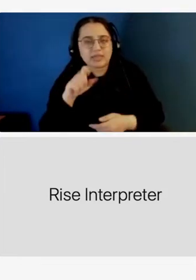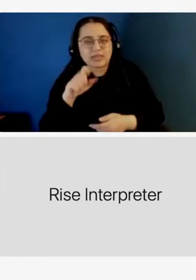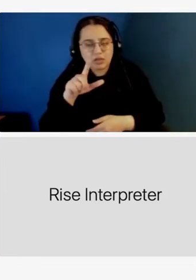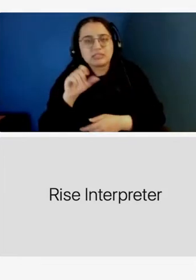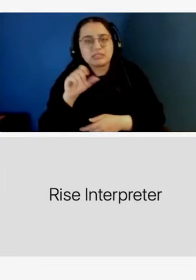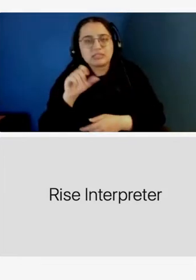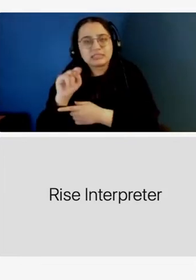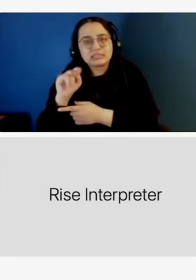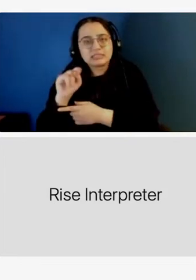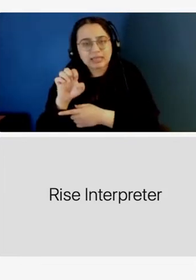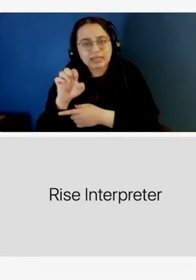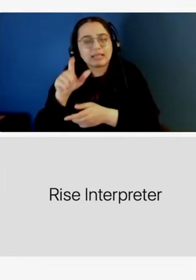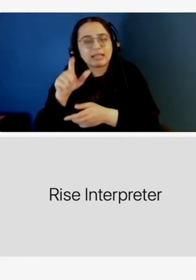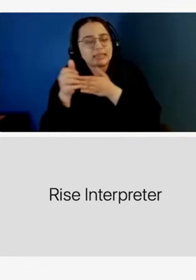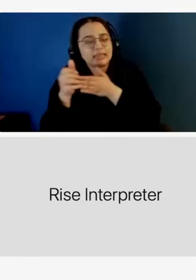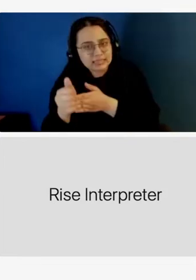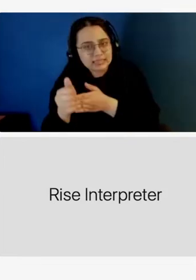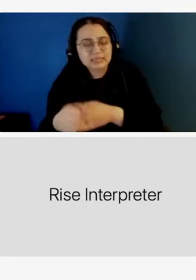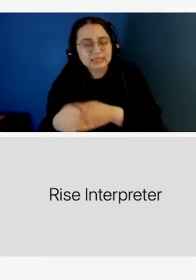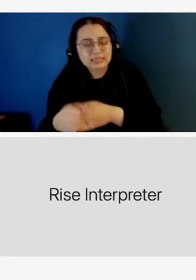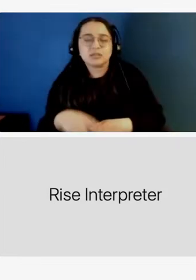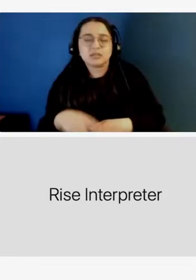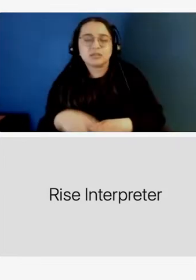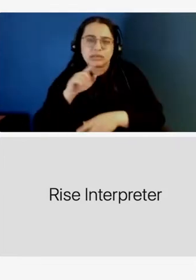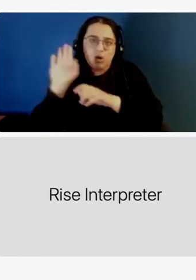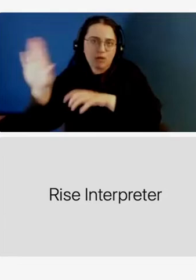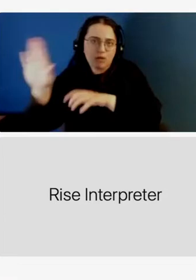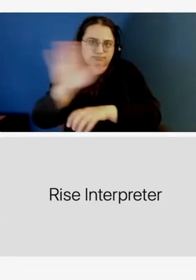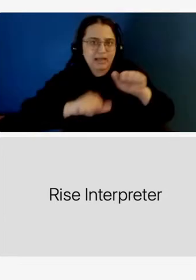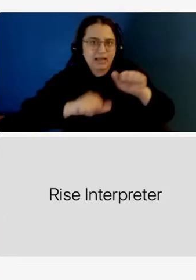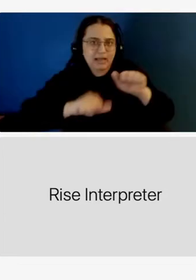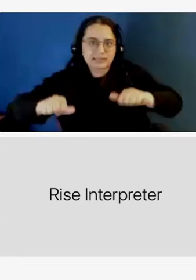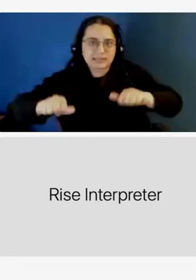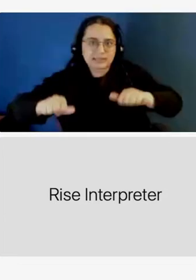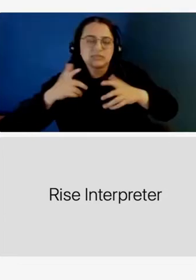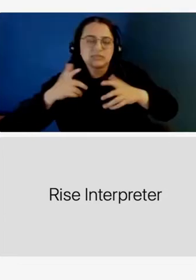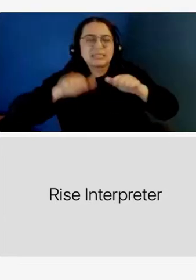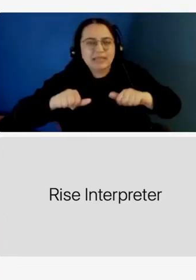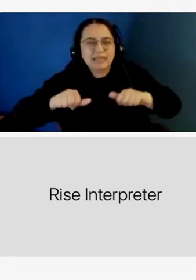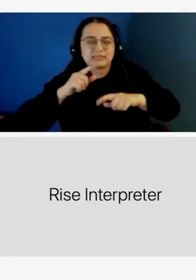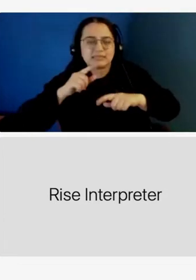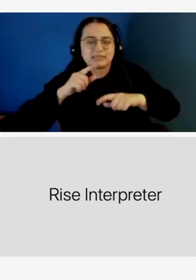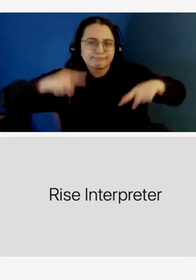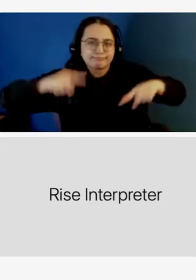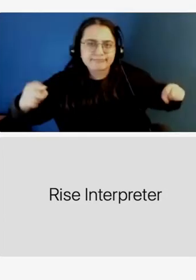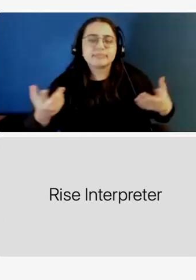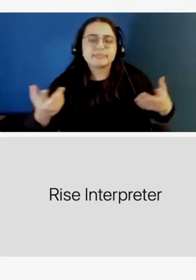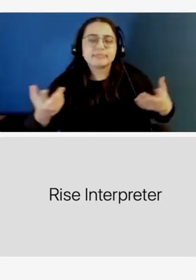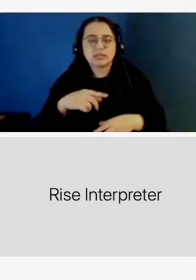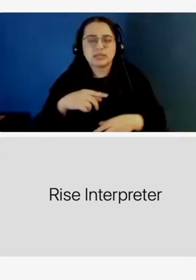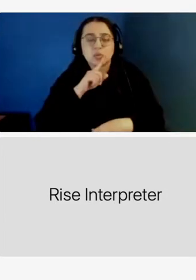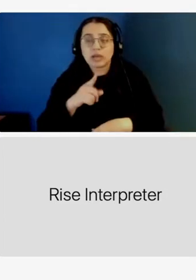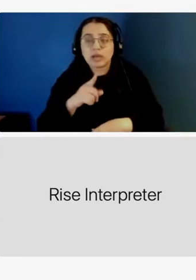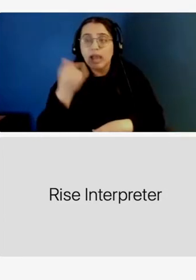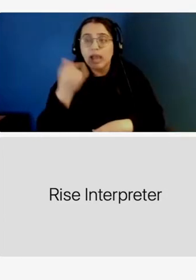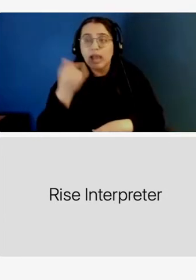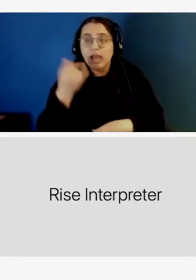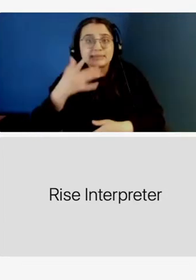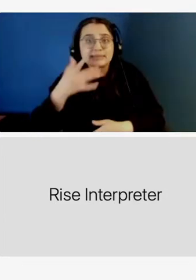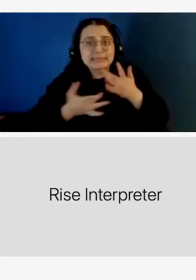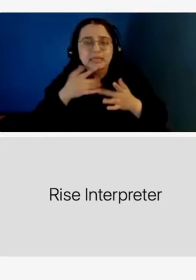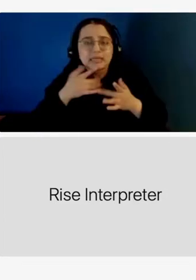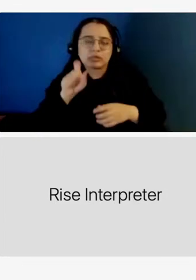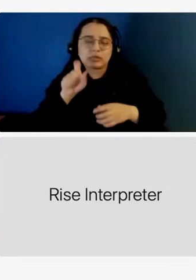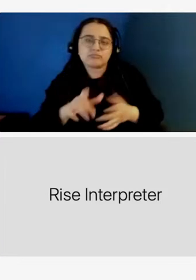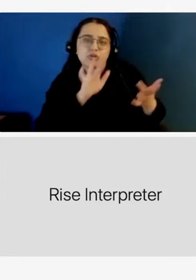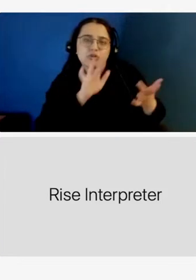also have our department. And then, as you mentioned, there may be a need to contract out for some of that support as well. And the monitoring evaluation